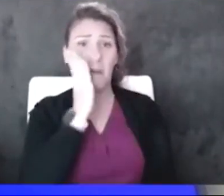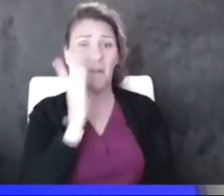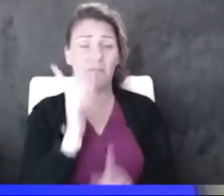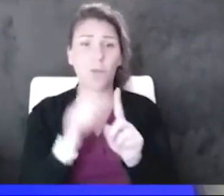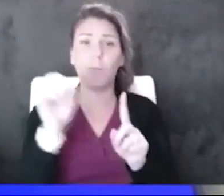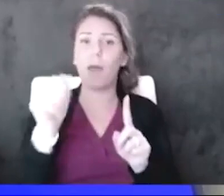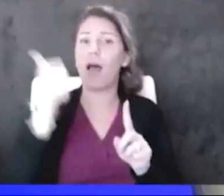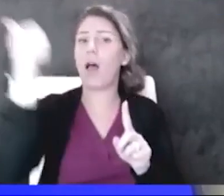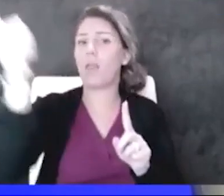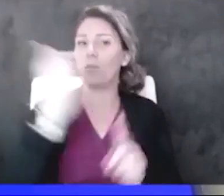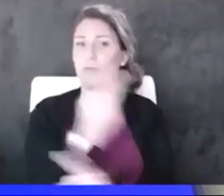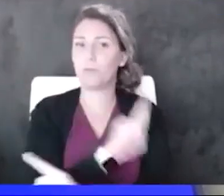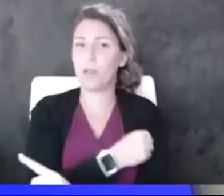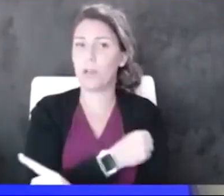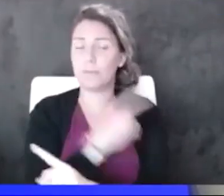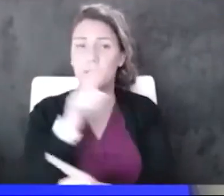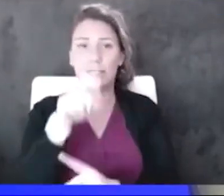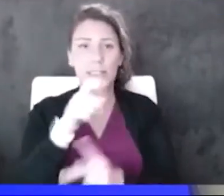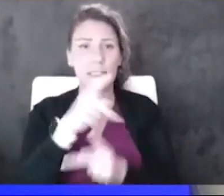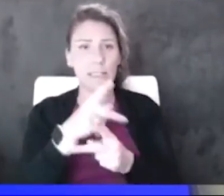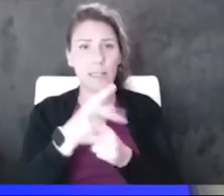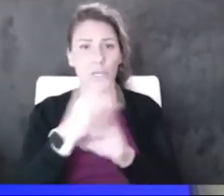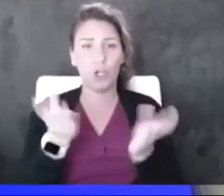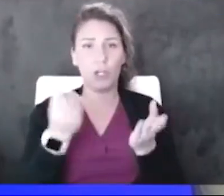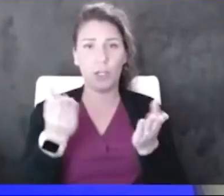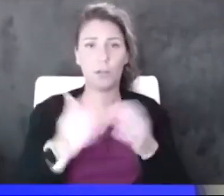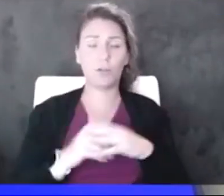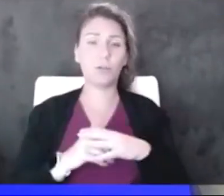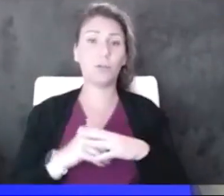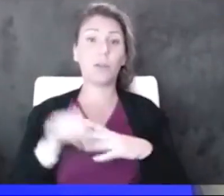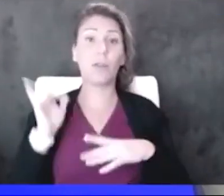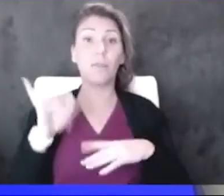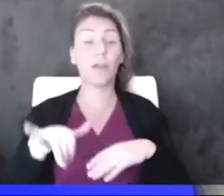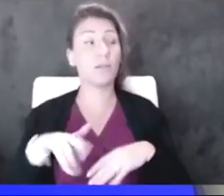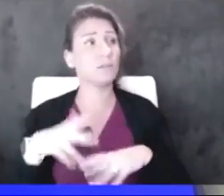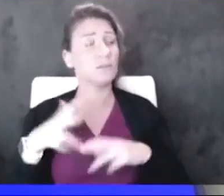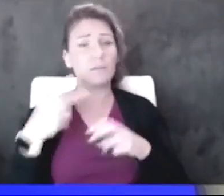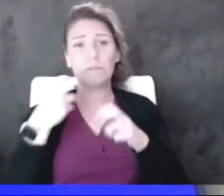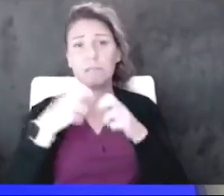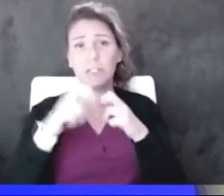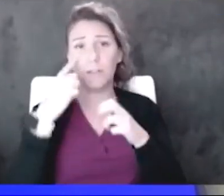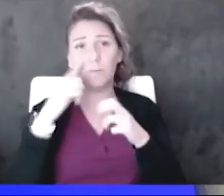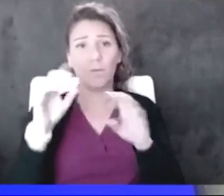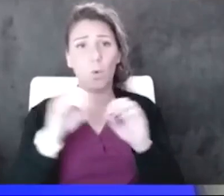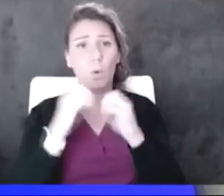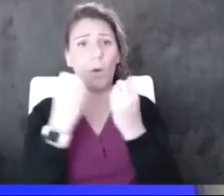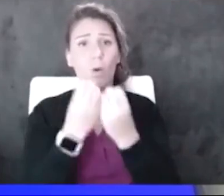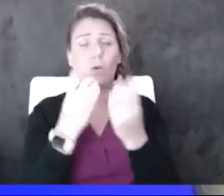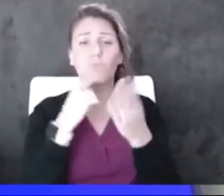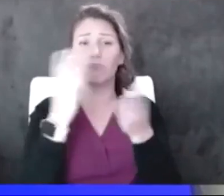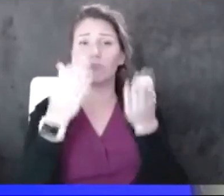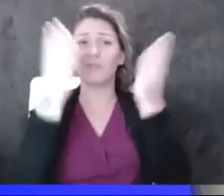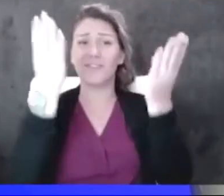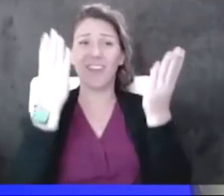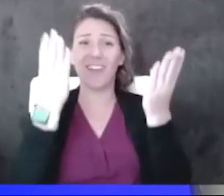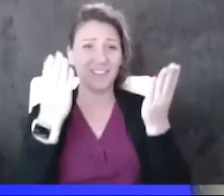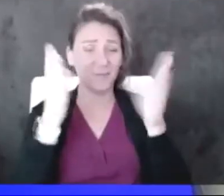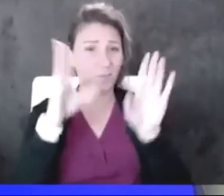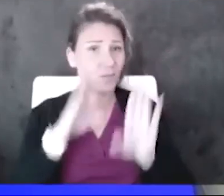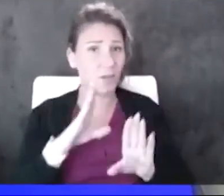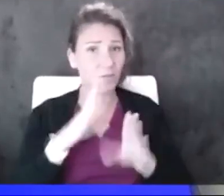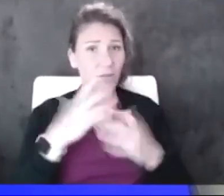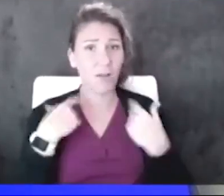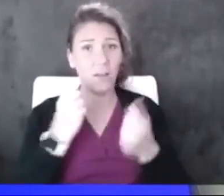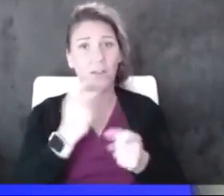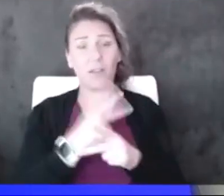that need care here, and that is extremely difficult for us as an organization who provides great health care. So I think it is